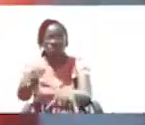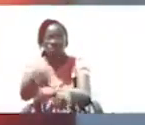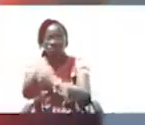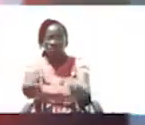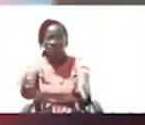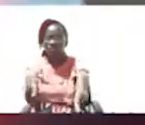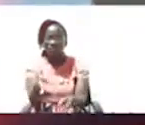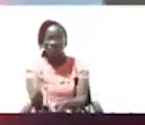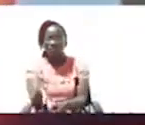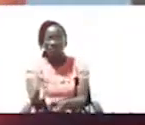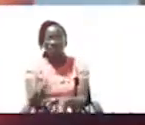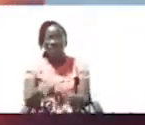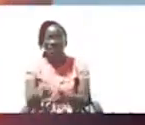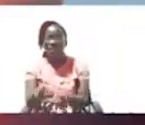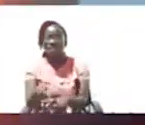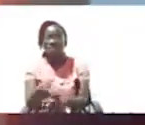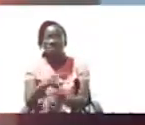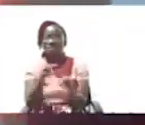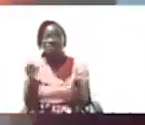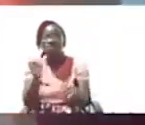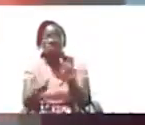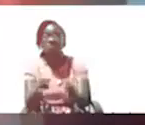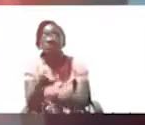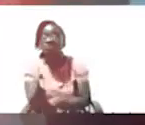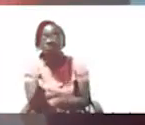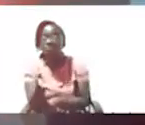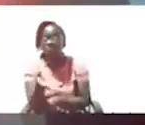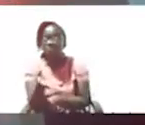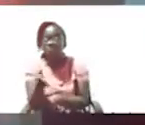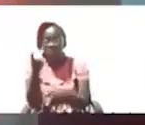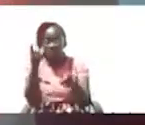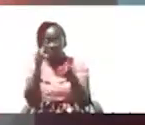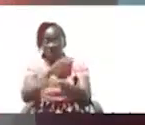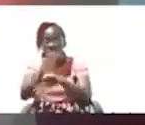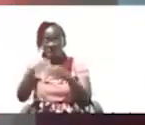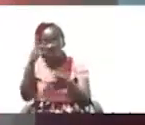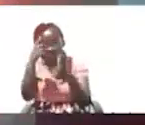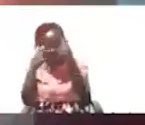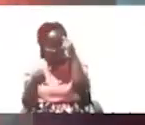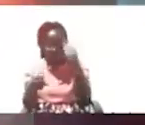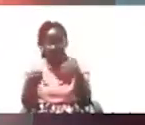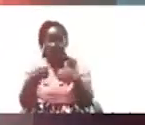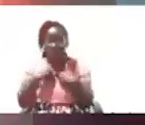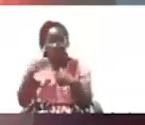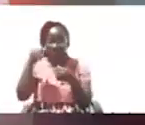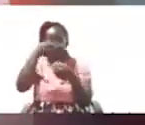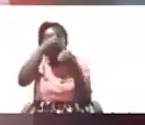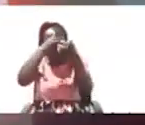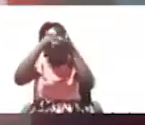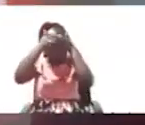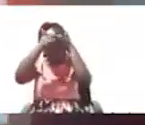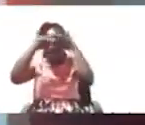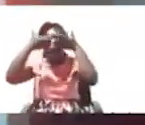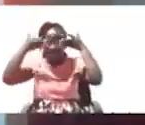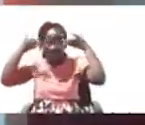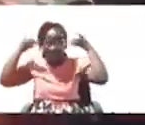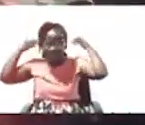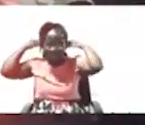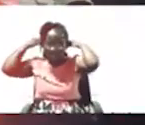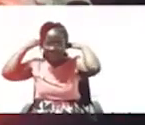His face was bound. He couldn't see where to pass. Because he bound